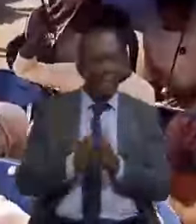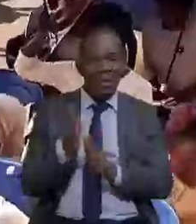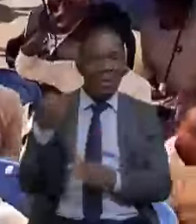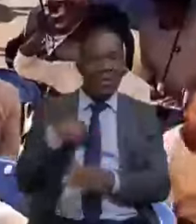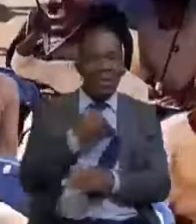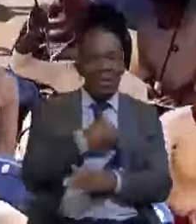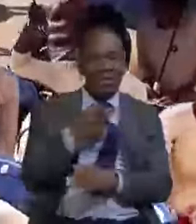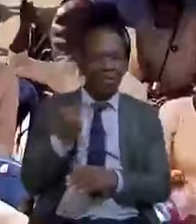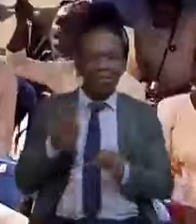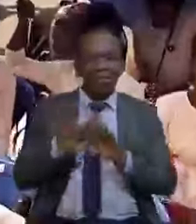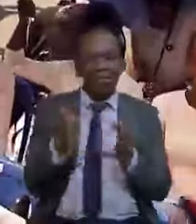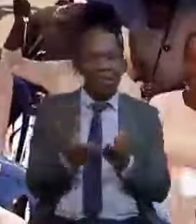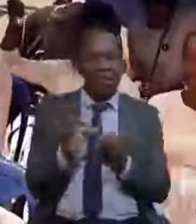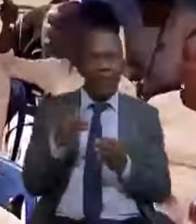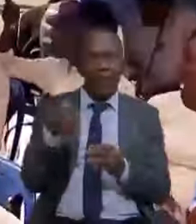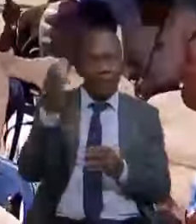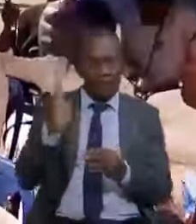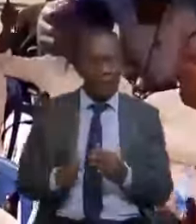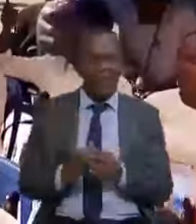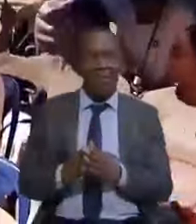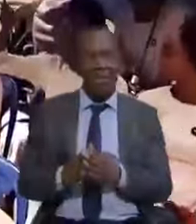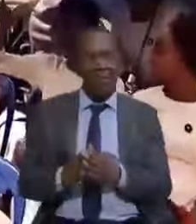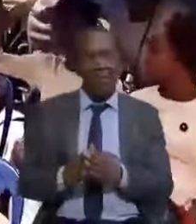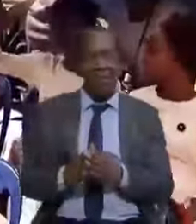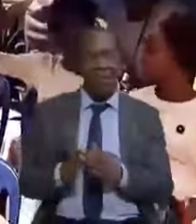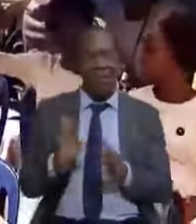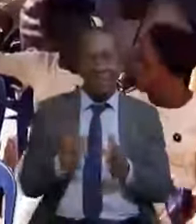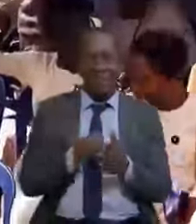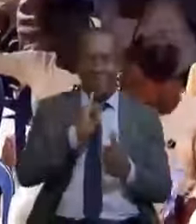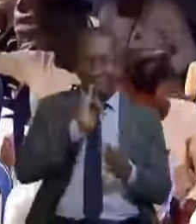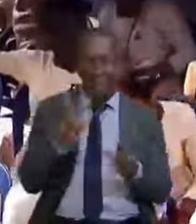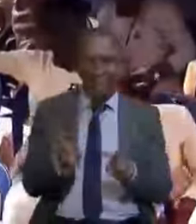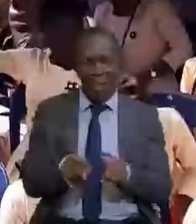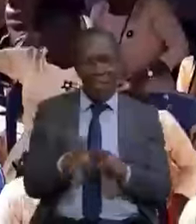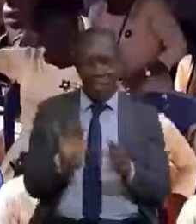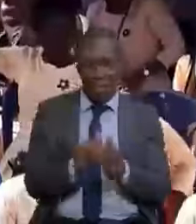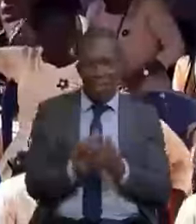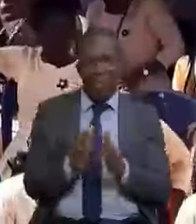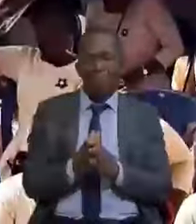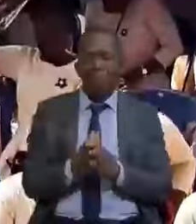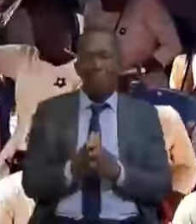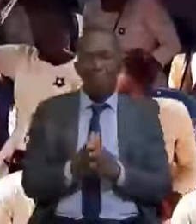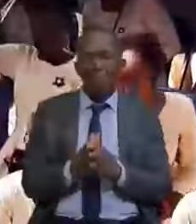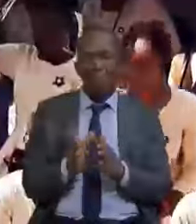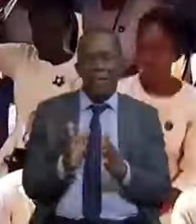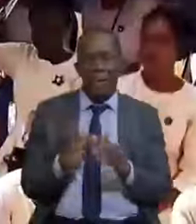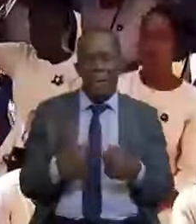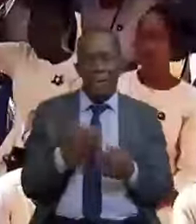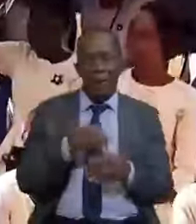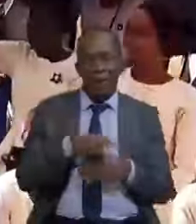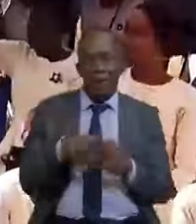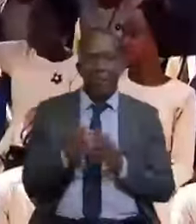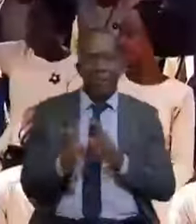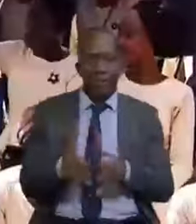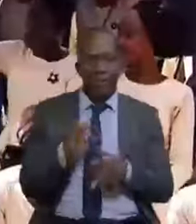children it's like that you sin not, how about those who are young men? How about those who are fathers and mothers in the Lord?